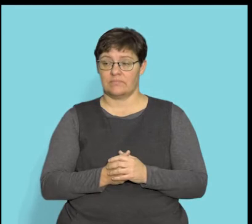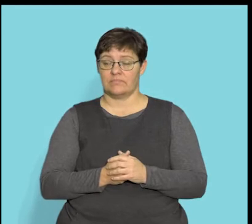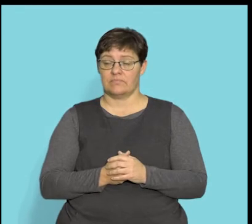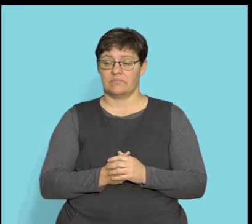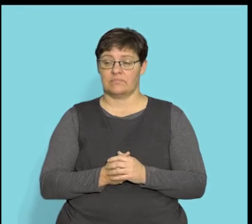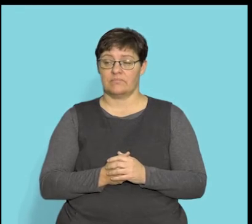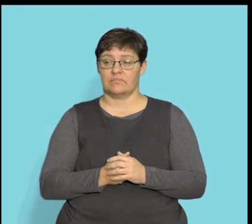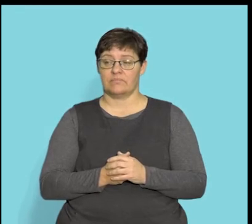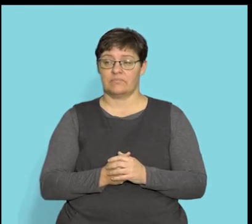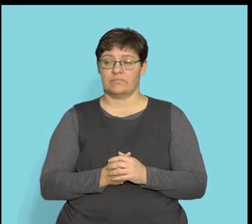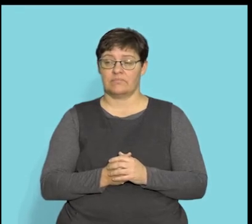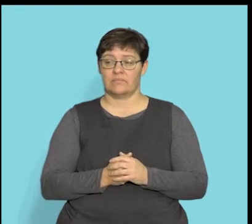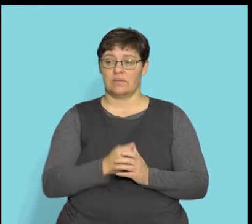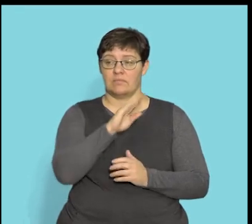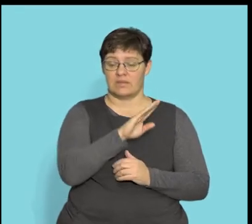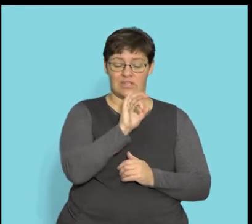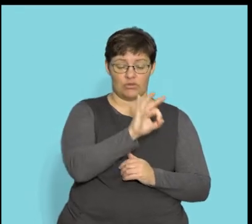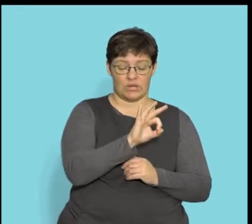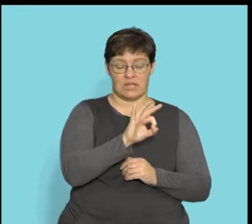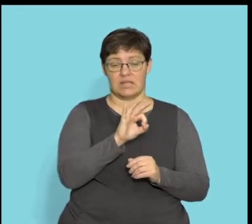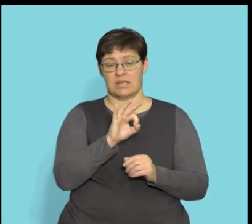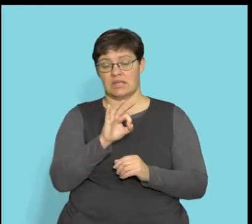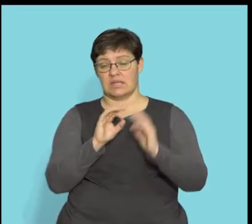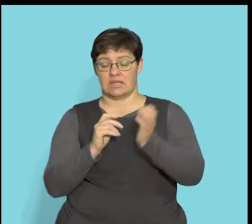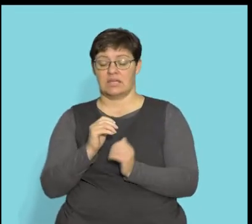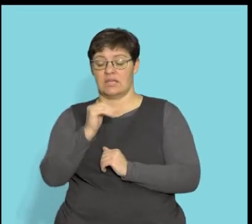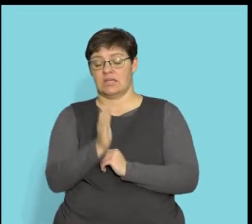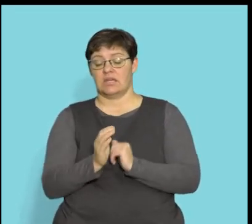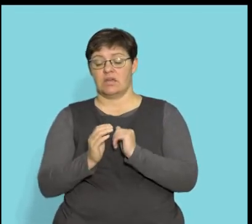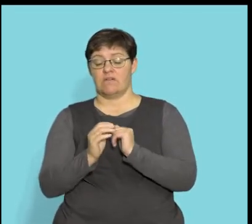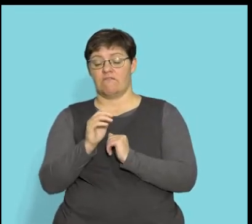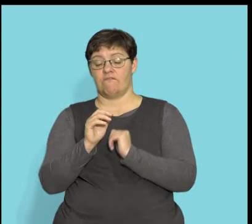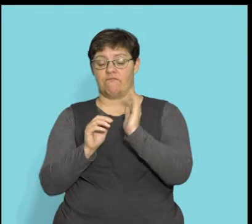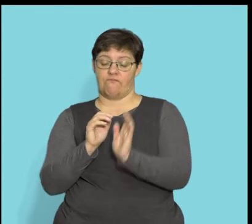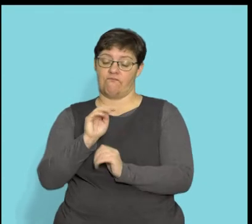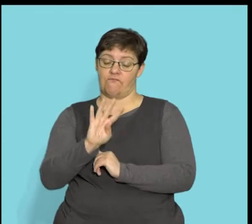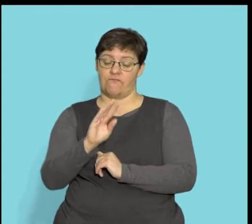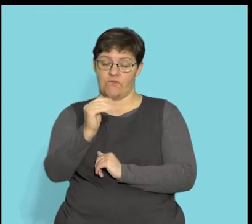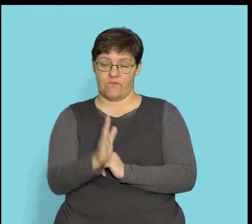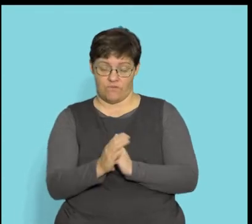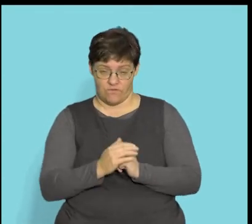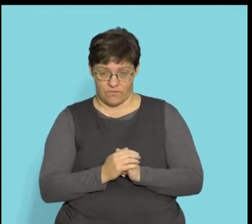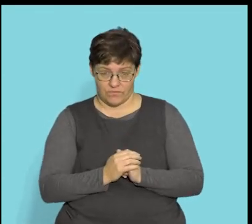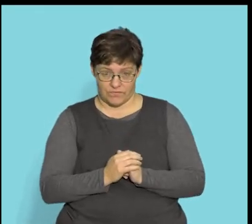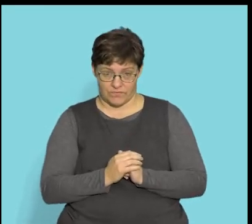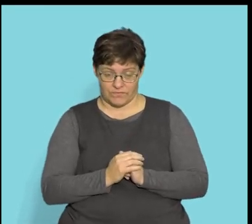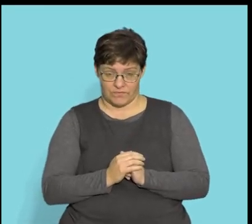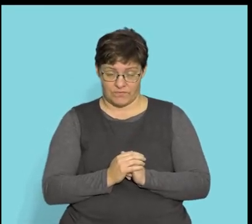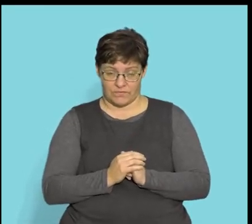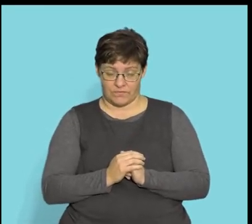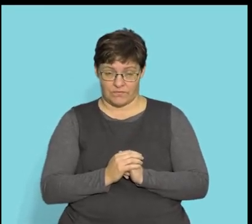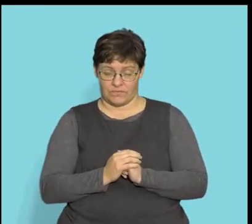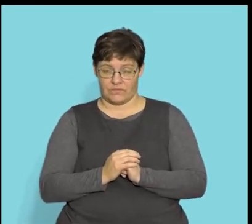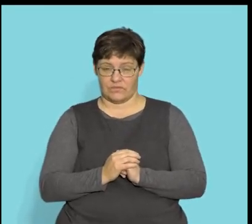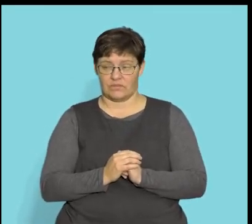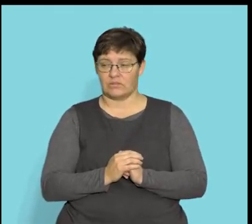plus 2 times my breadth, which is 3, times my height, which is 4. So